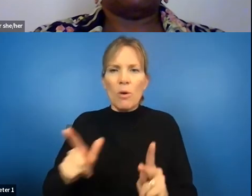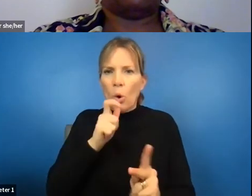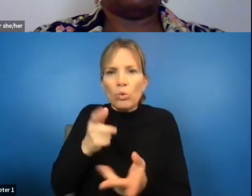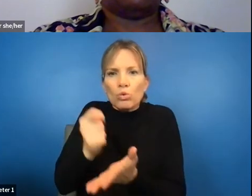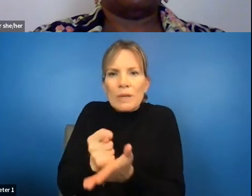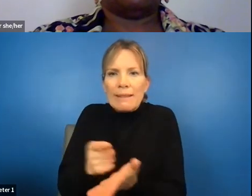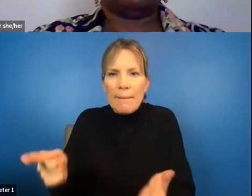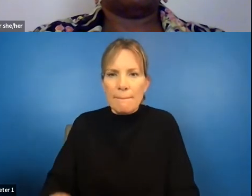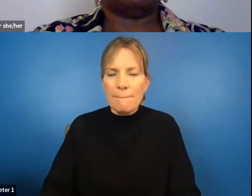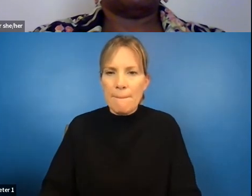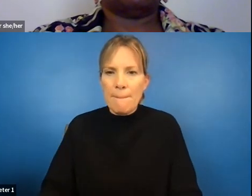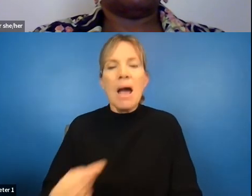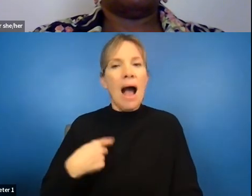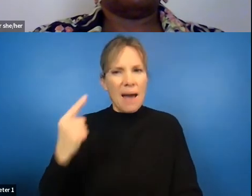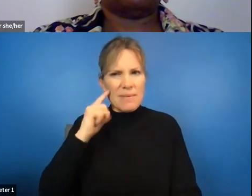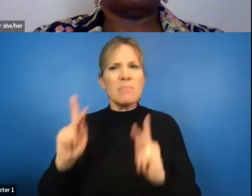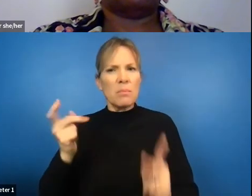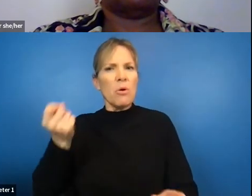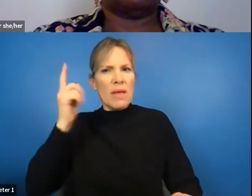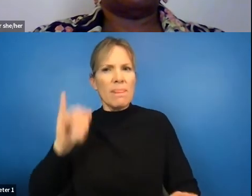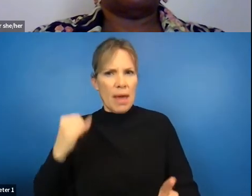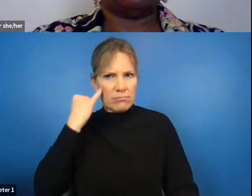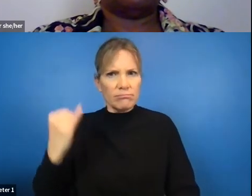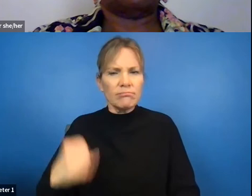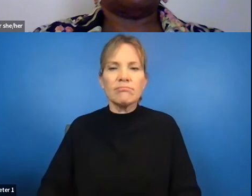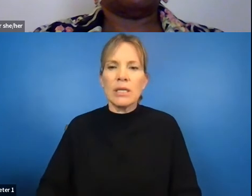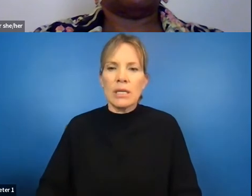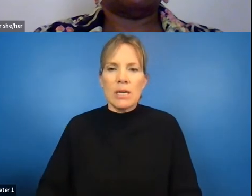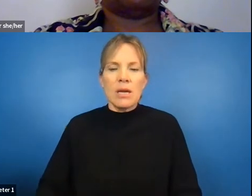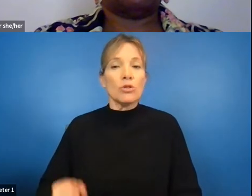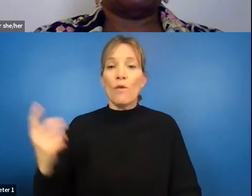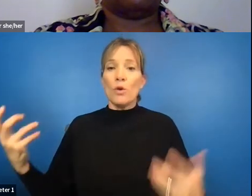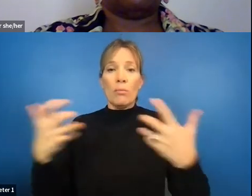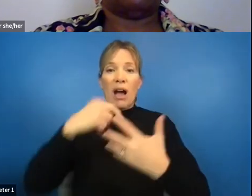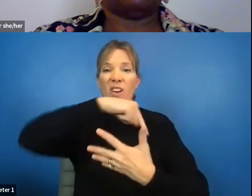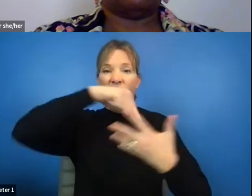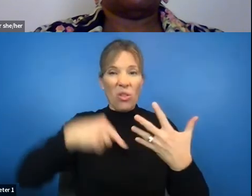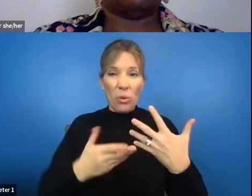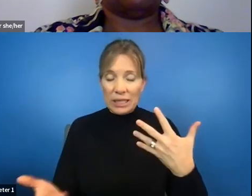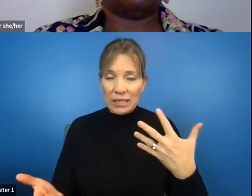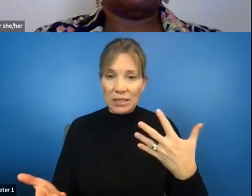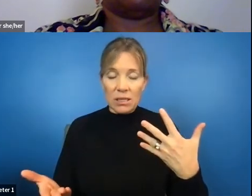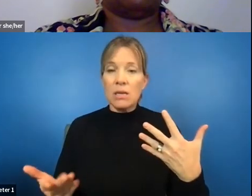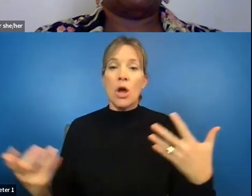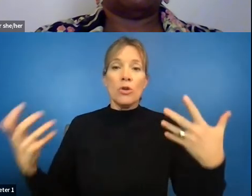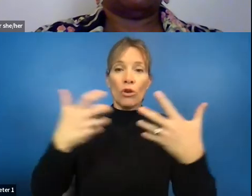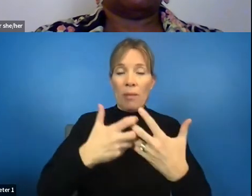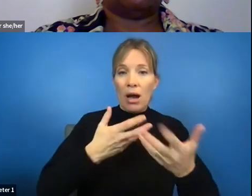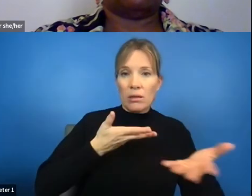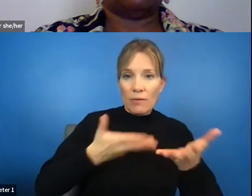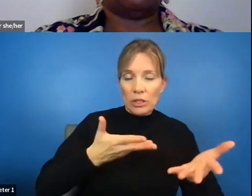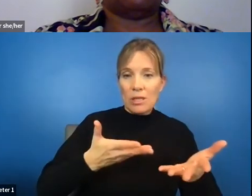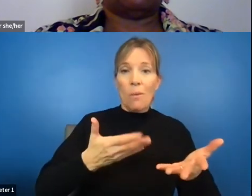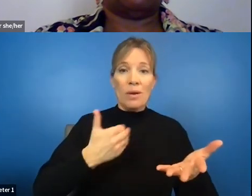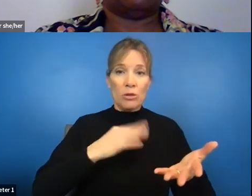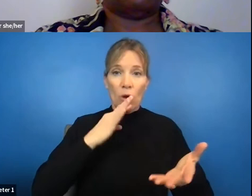it. And I think people understood that. And if you combine all of that and, you know, you combine the conversations I've had with